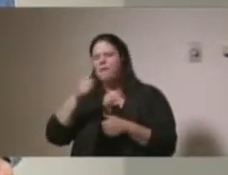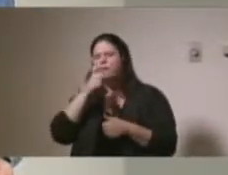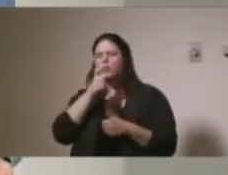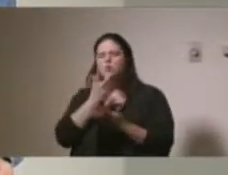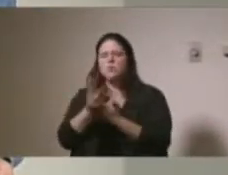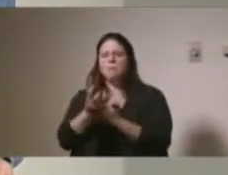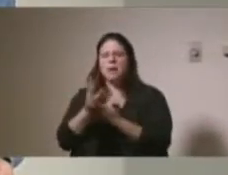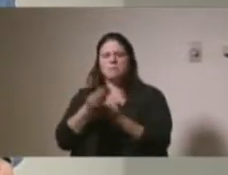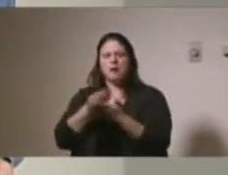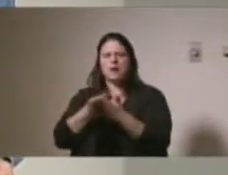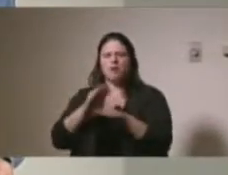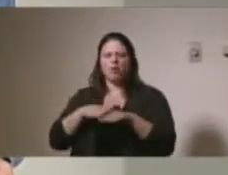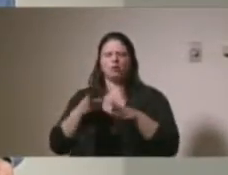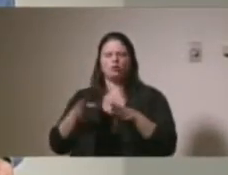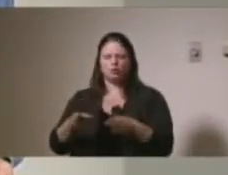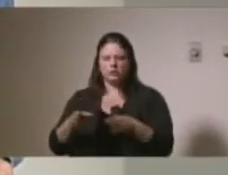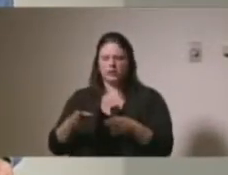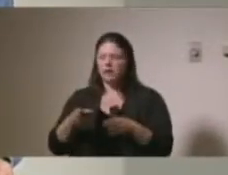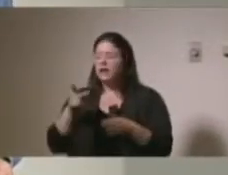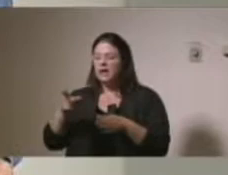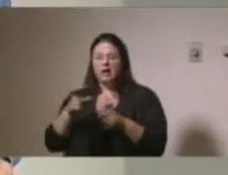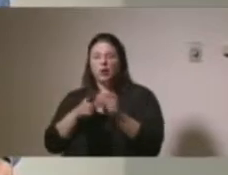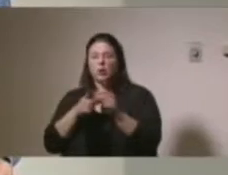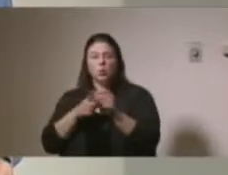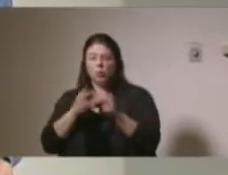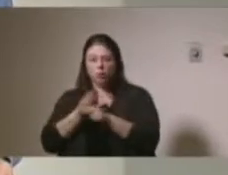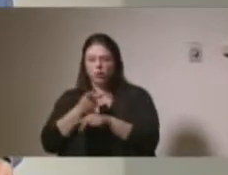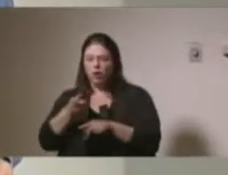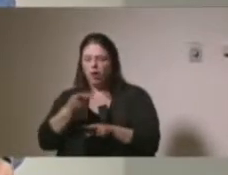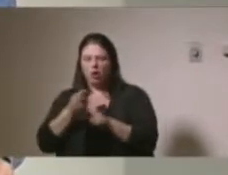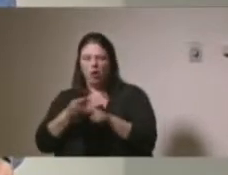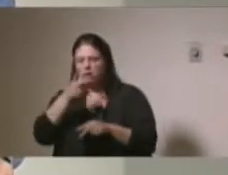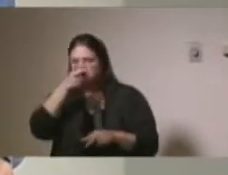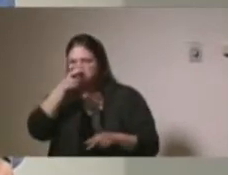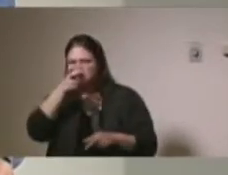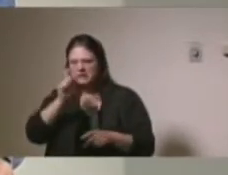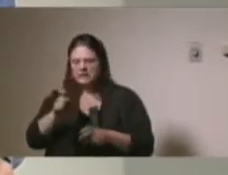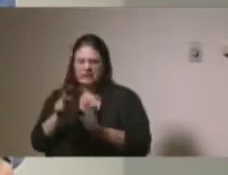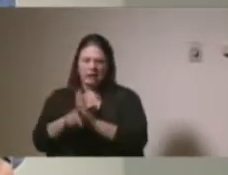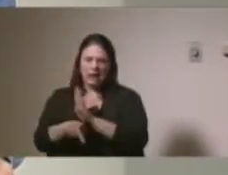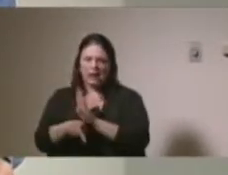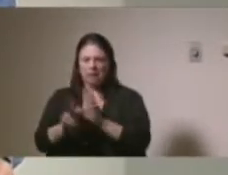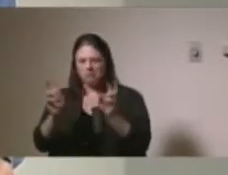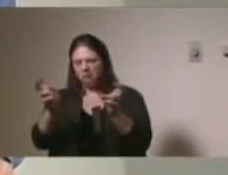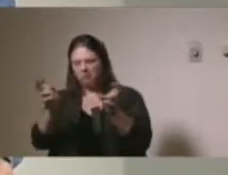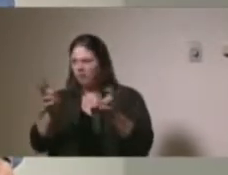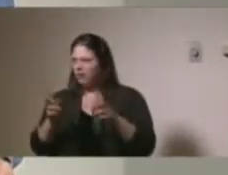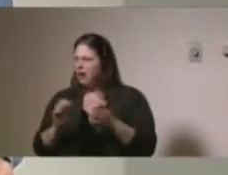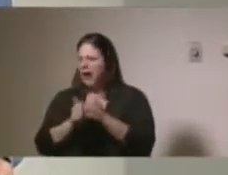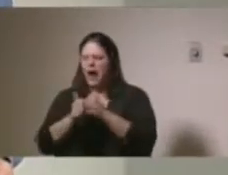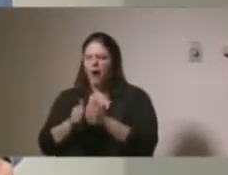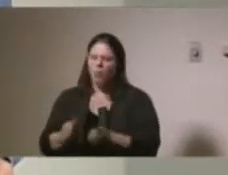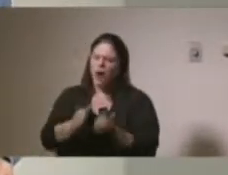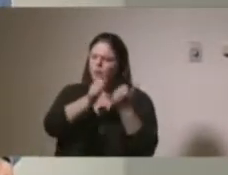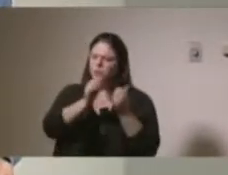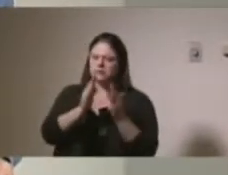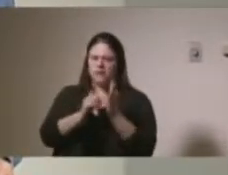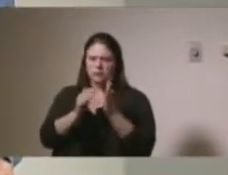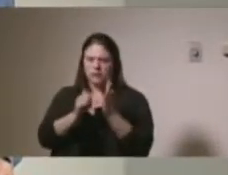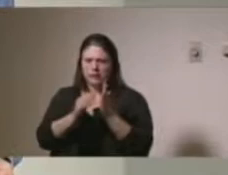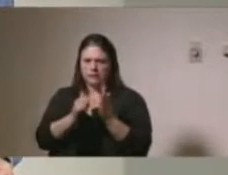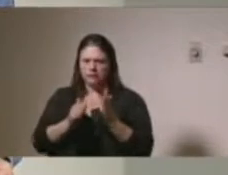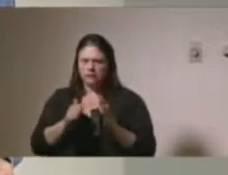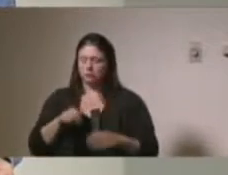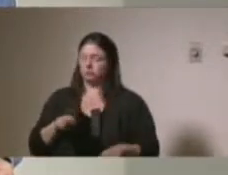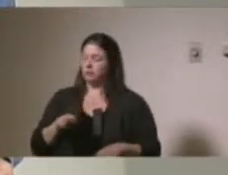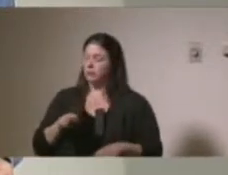to them as pests that need to be exterminated. They talked about how to actually get them out of the downtown core. And one of the more